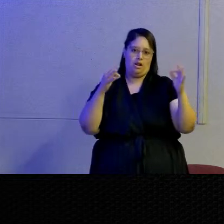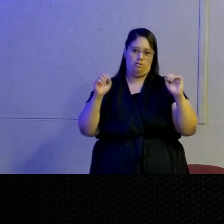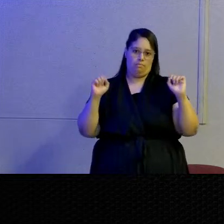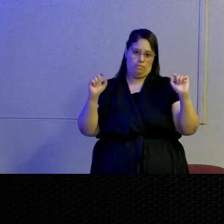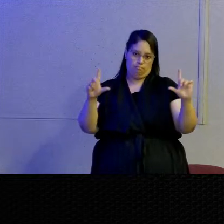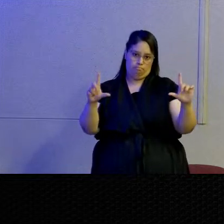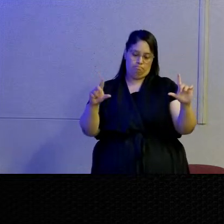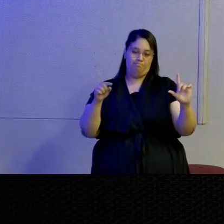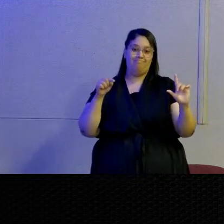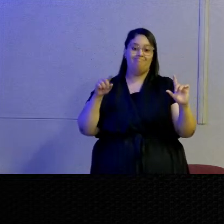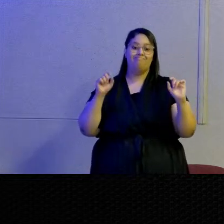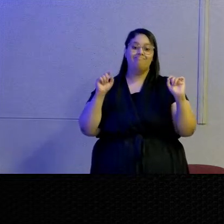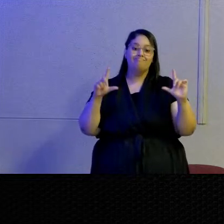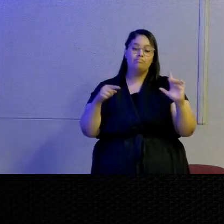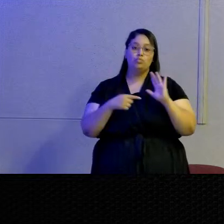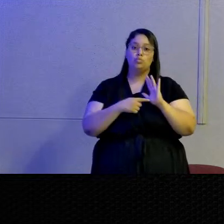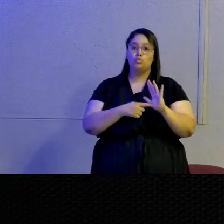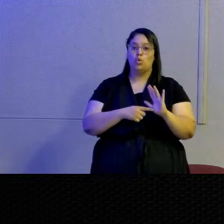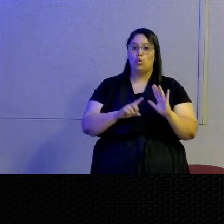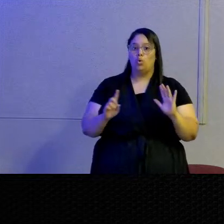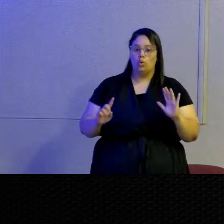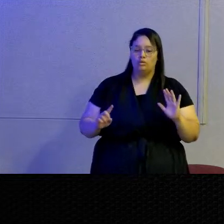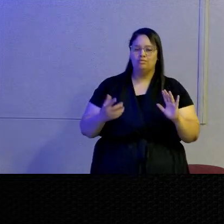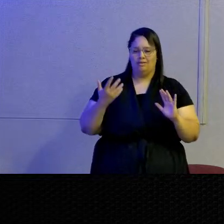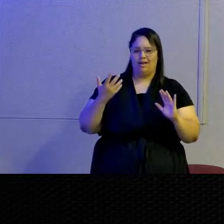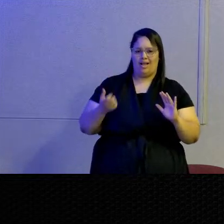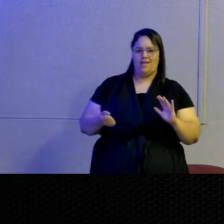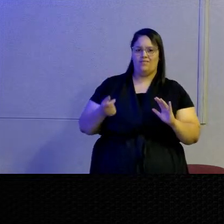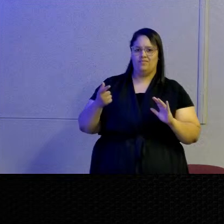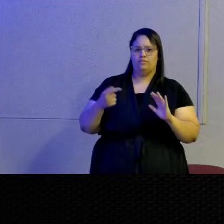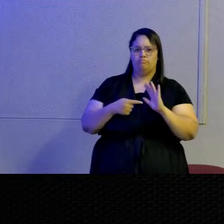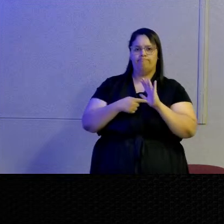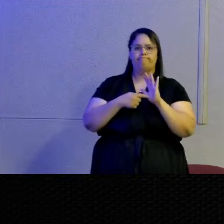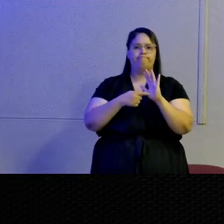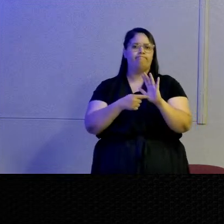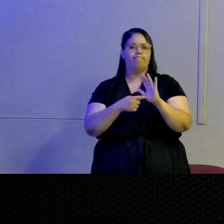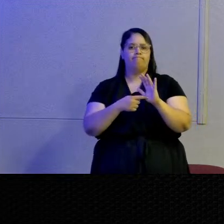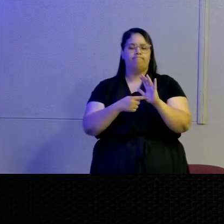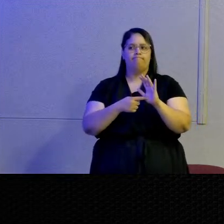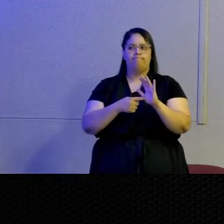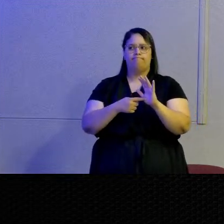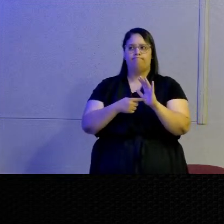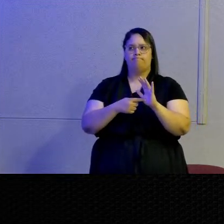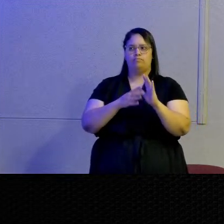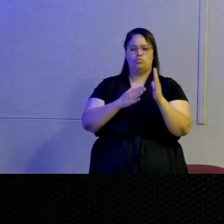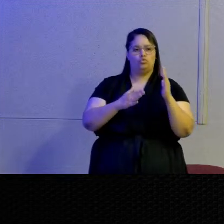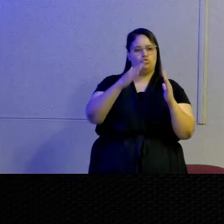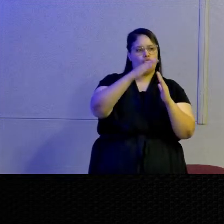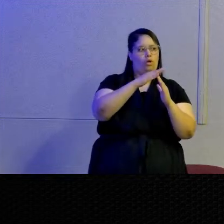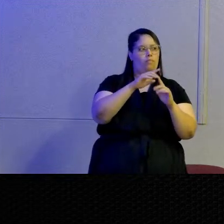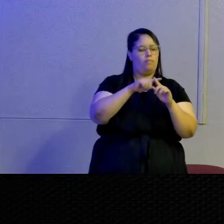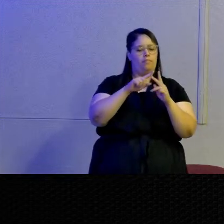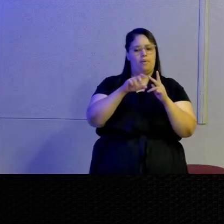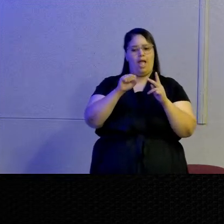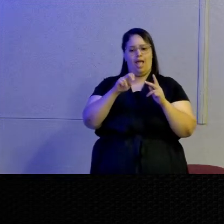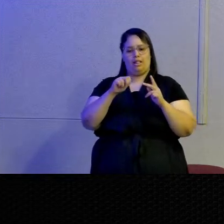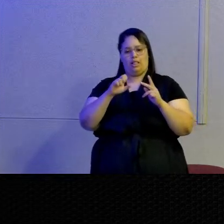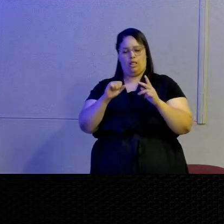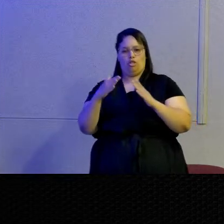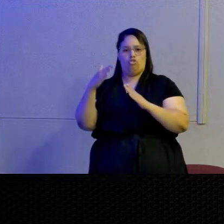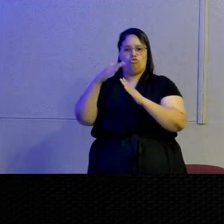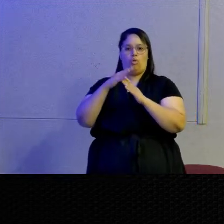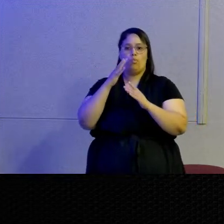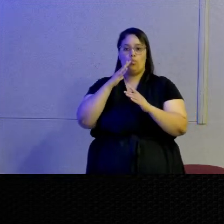which indicates that actually there really is a significant excess of top anti-top at